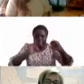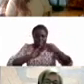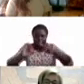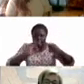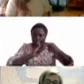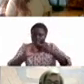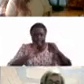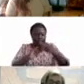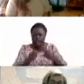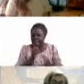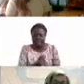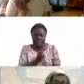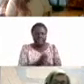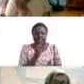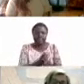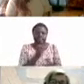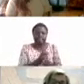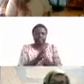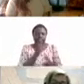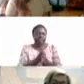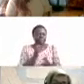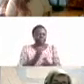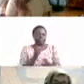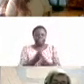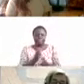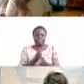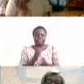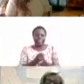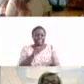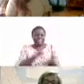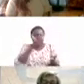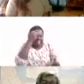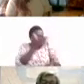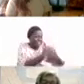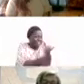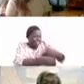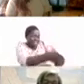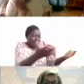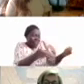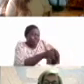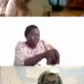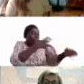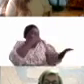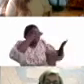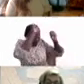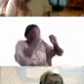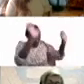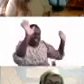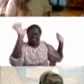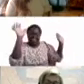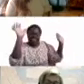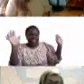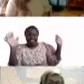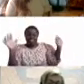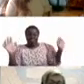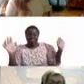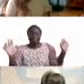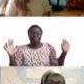sexuality. So parents do not talk about sexuality with their children, and because it's a